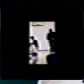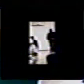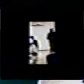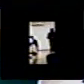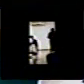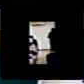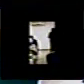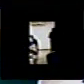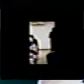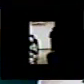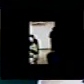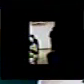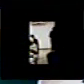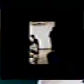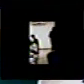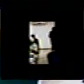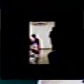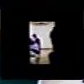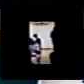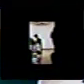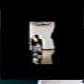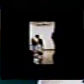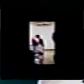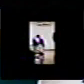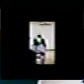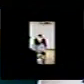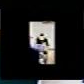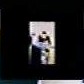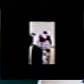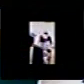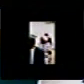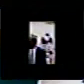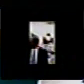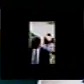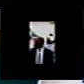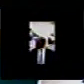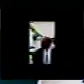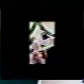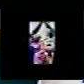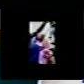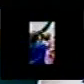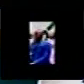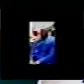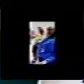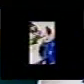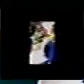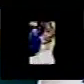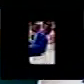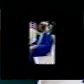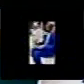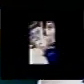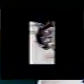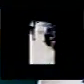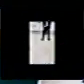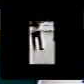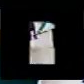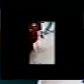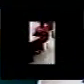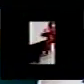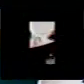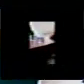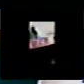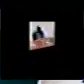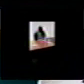chapter 12. 2 Corinthians chapter 12. These are the activities of Satan, the attacks and the afflictions